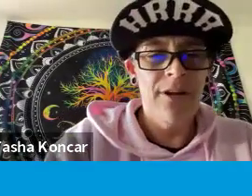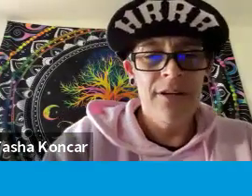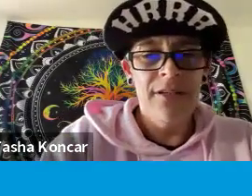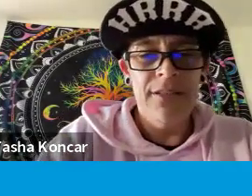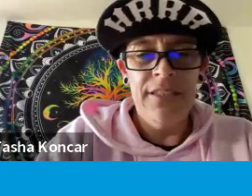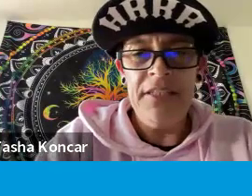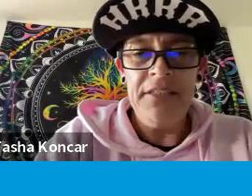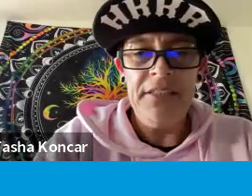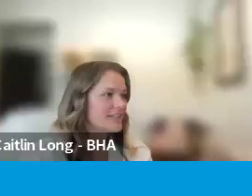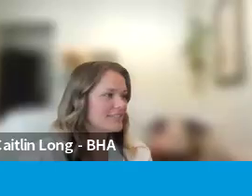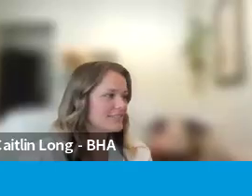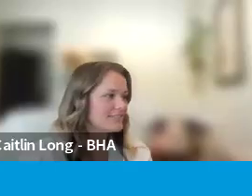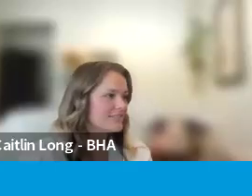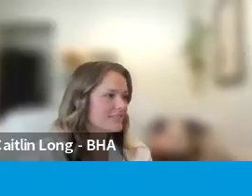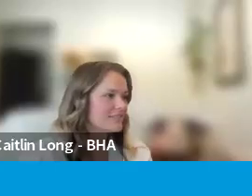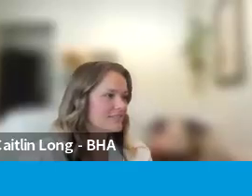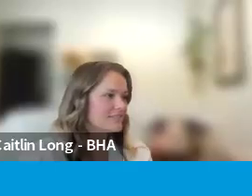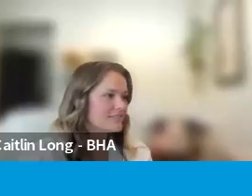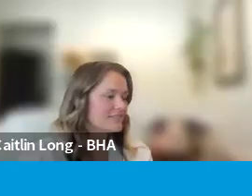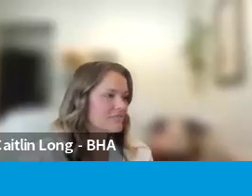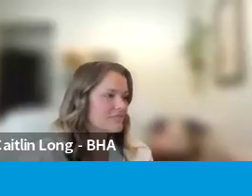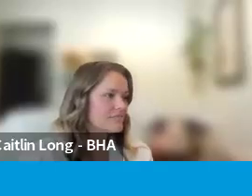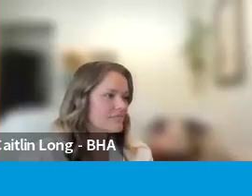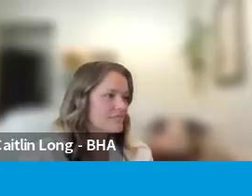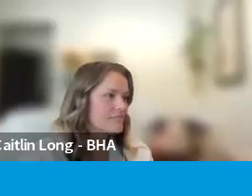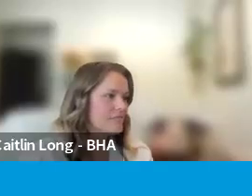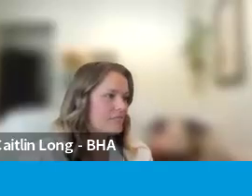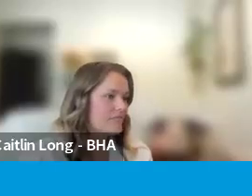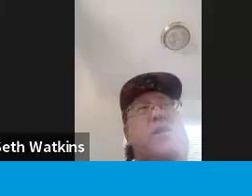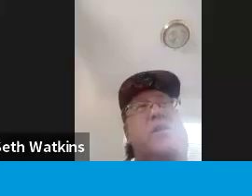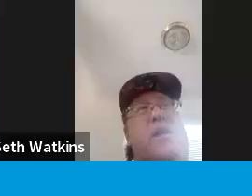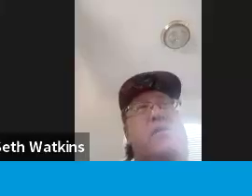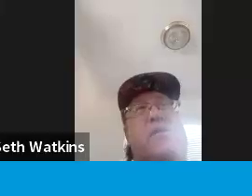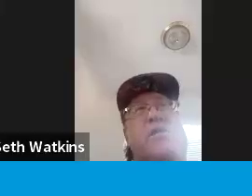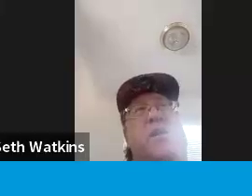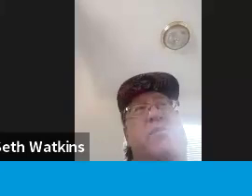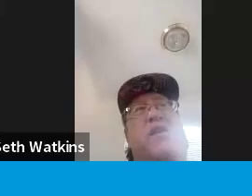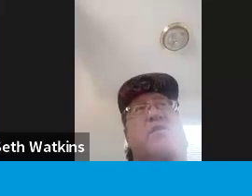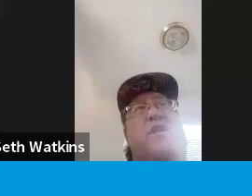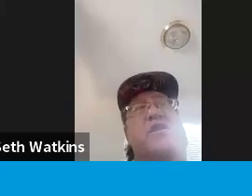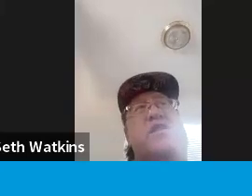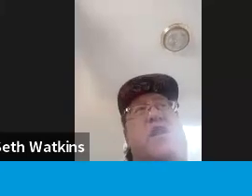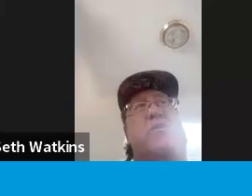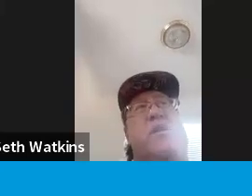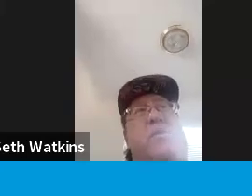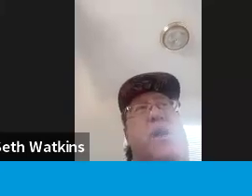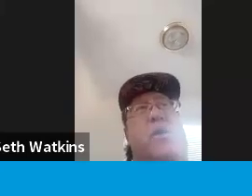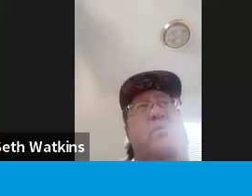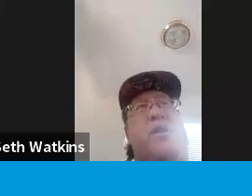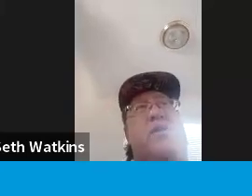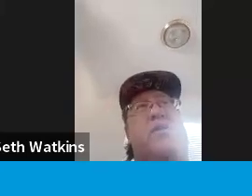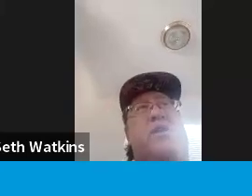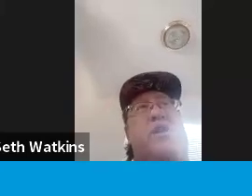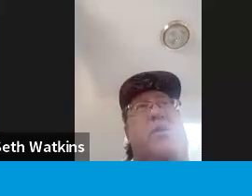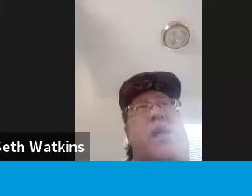know. I would totally agree with that, Tasha. And like I just said, something in the vision statement about,